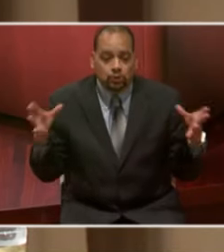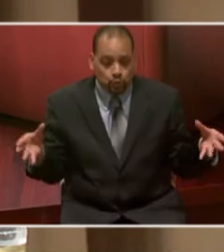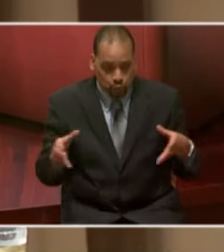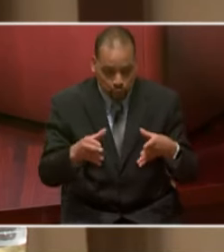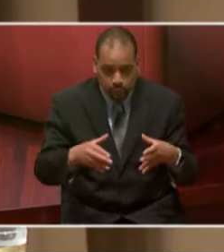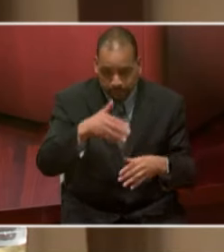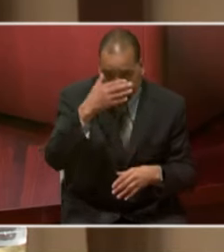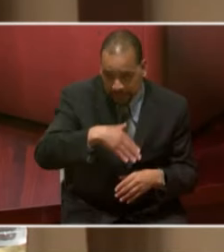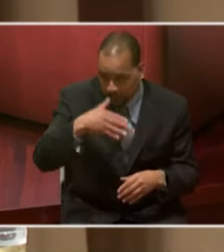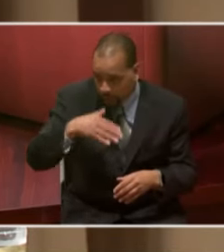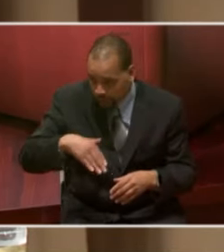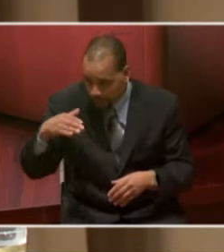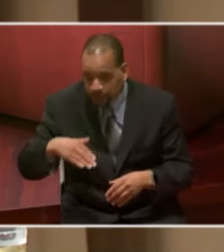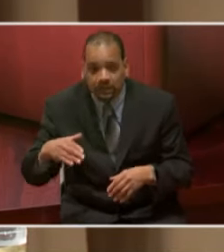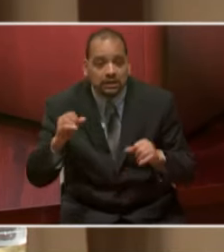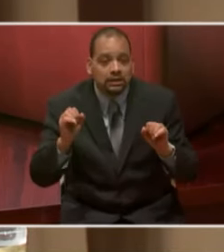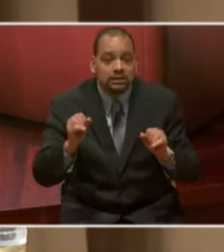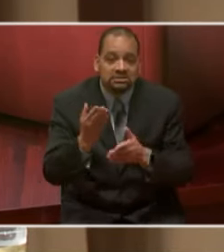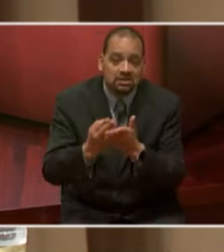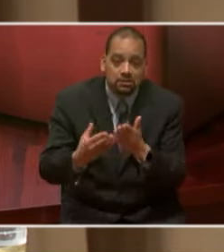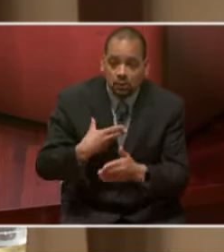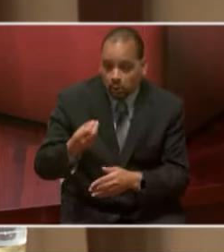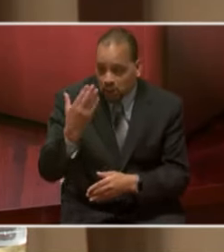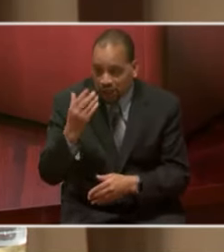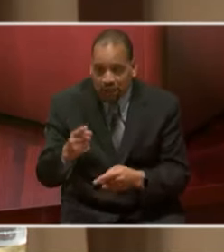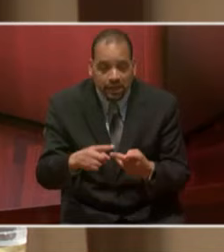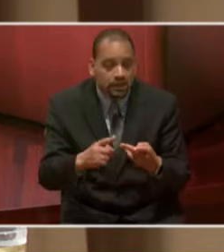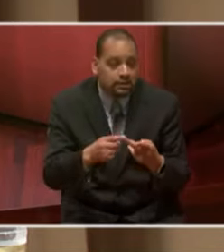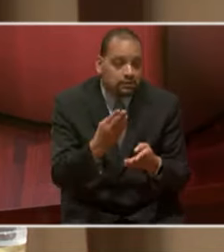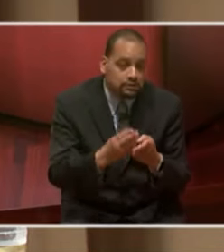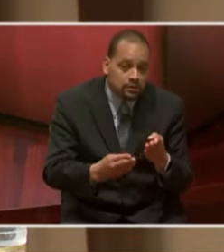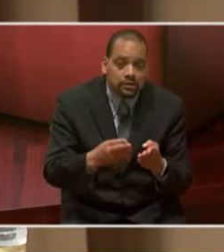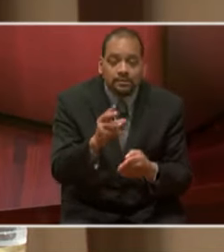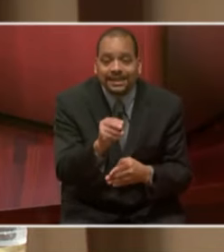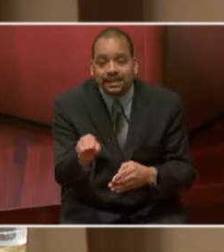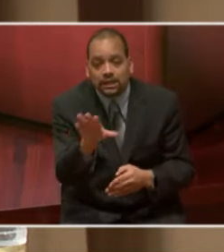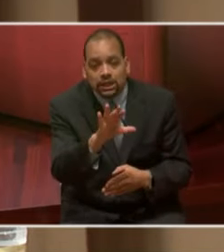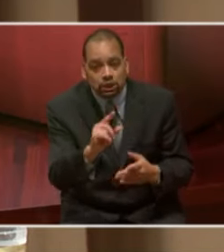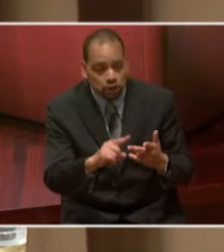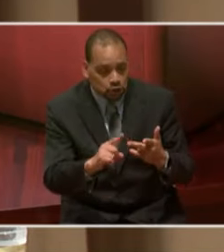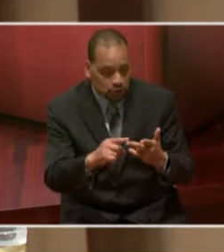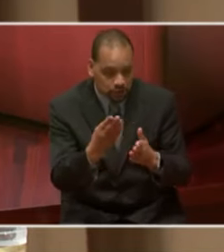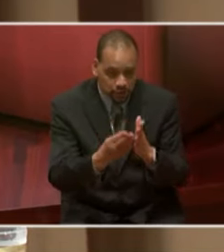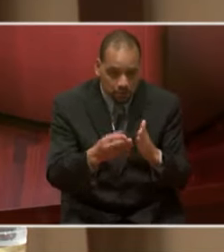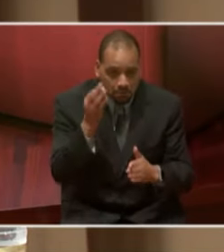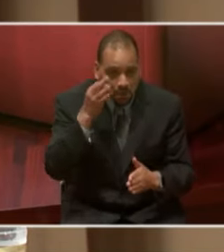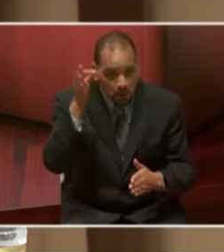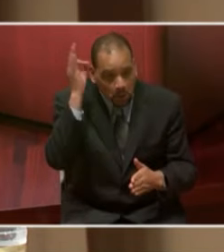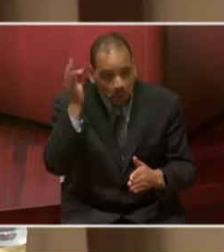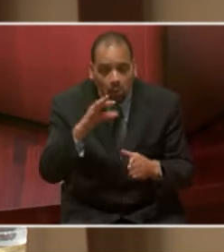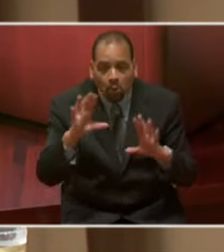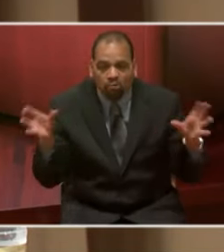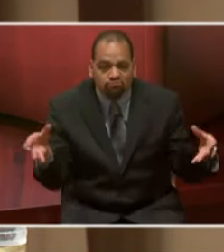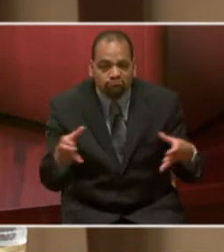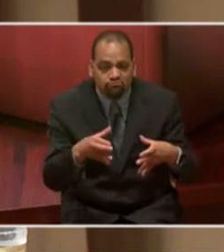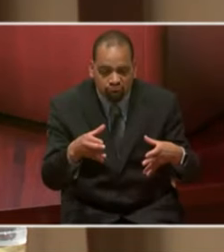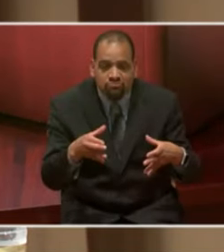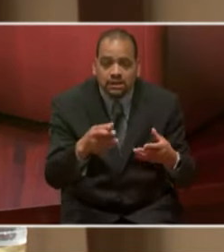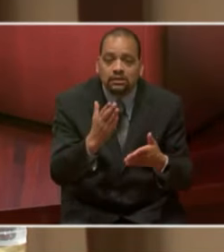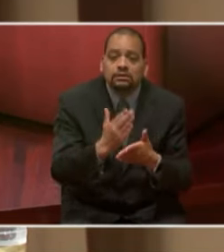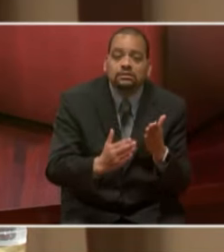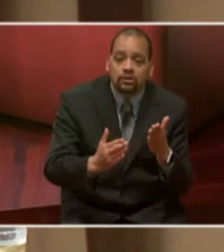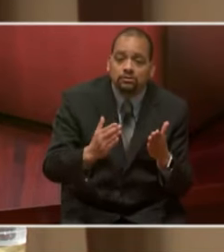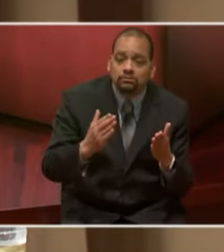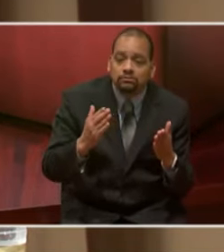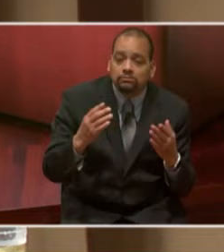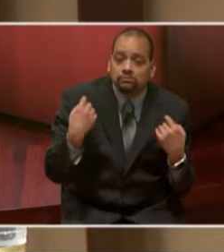What were those first freedom rides like? Well, I must tell you, Scott, I came to Washington, D.C. the first time in 1961.